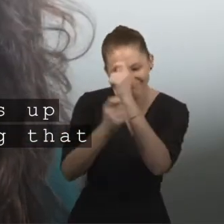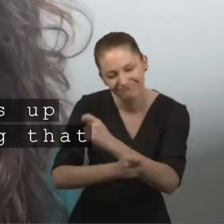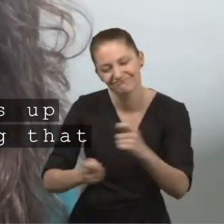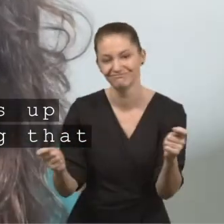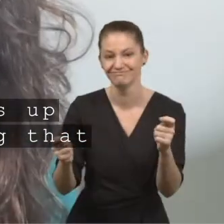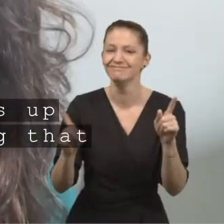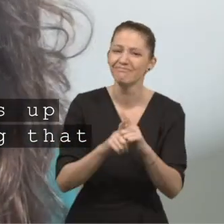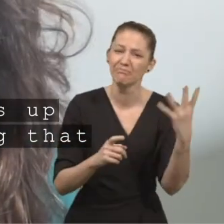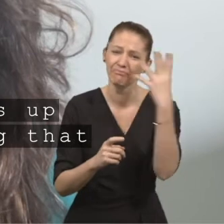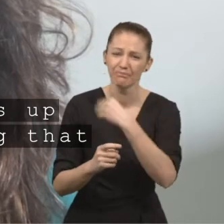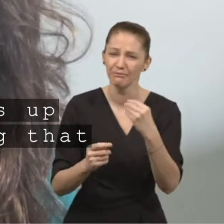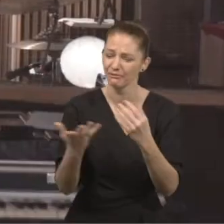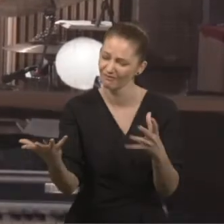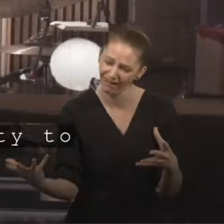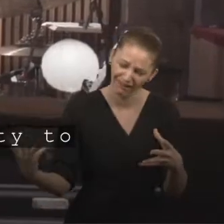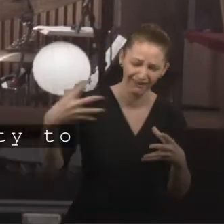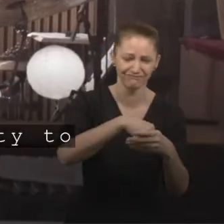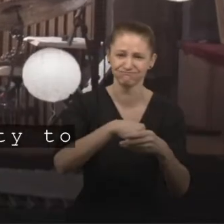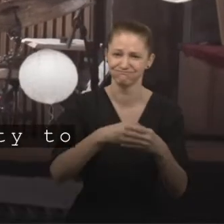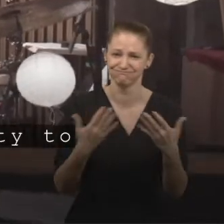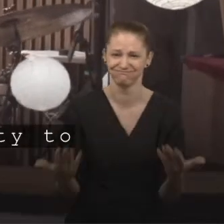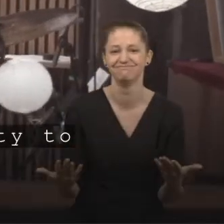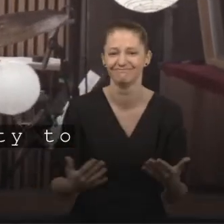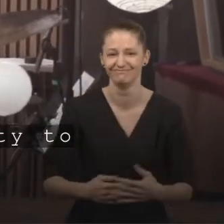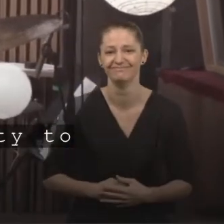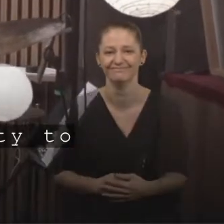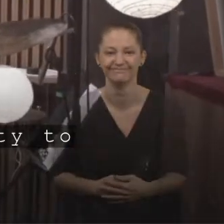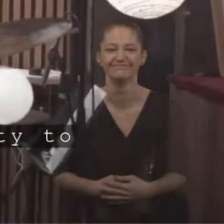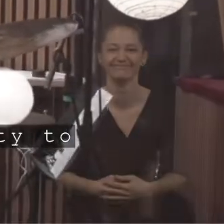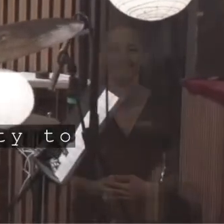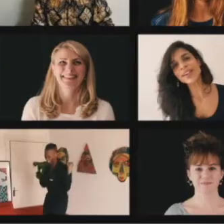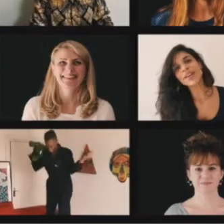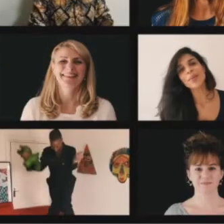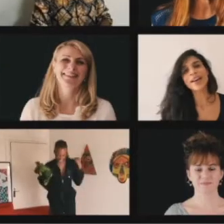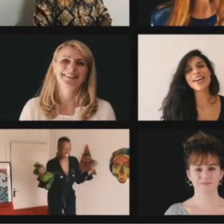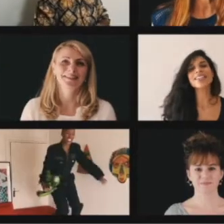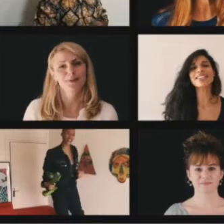them, and everything that they do, is a beautiful opportunity to be a part of. Over